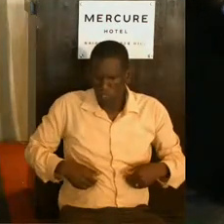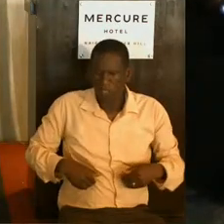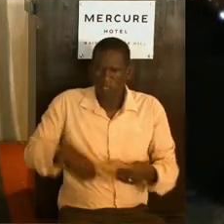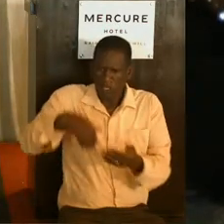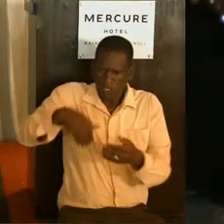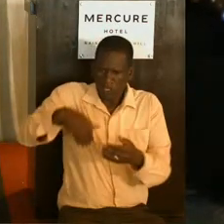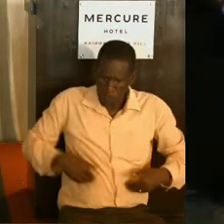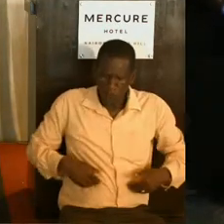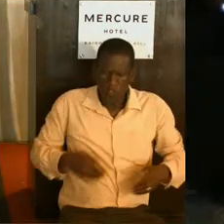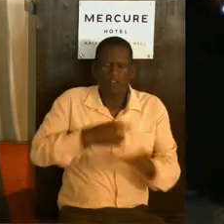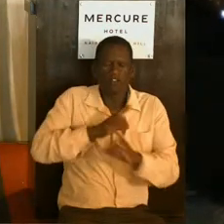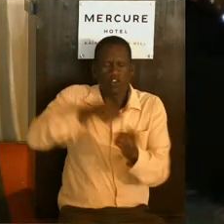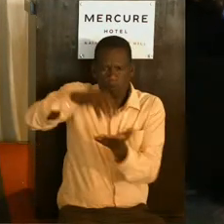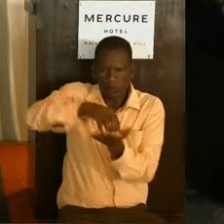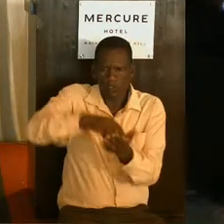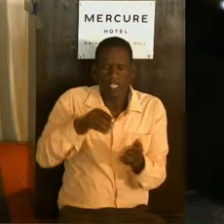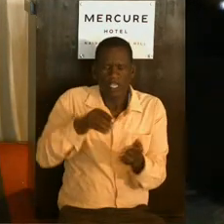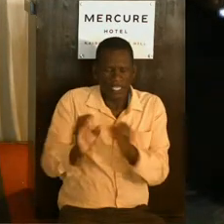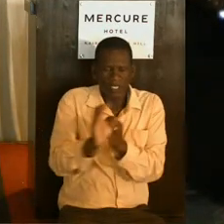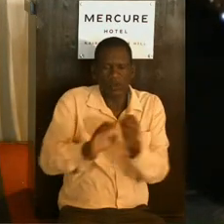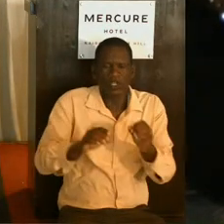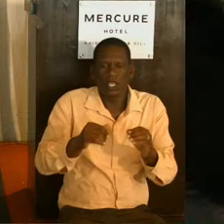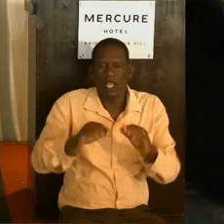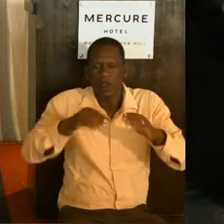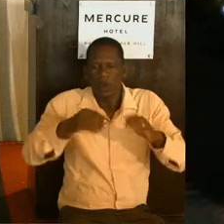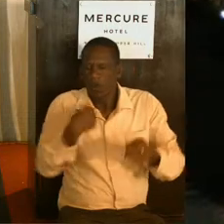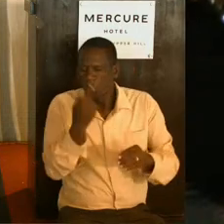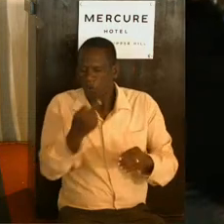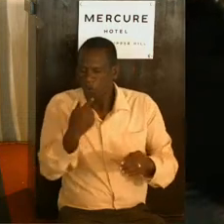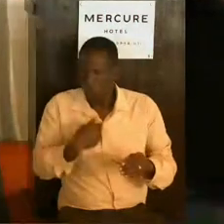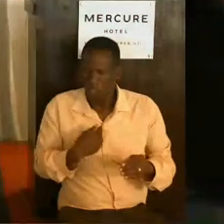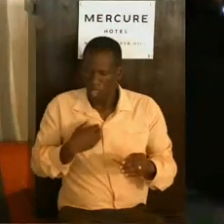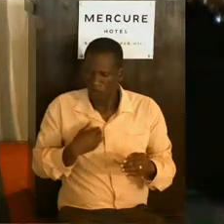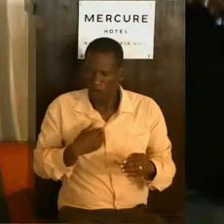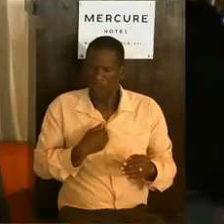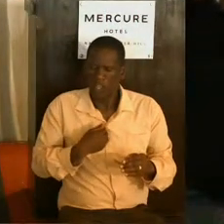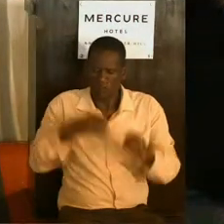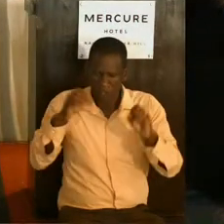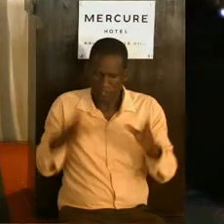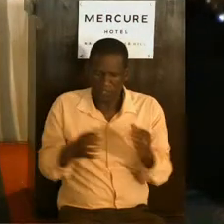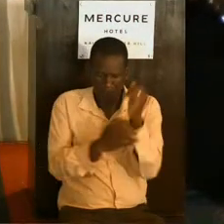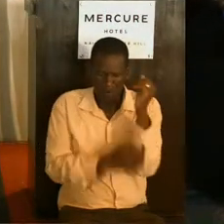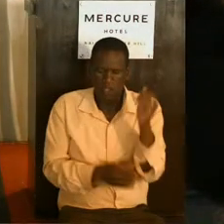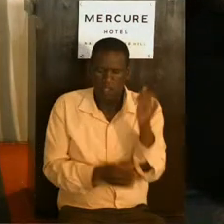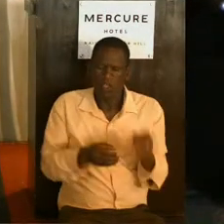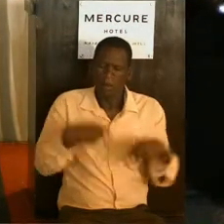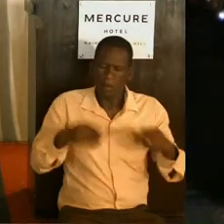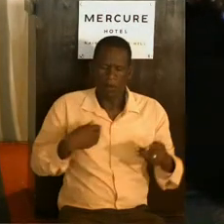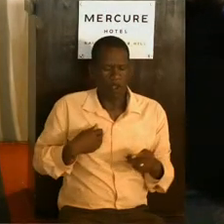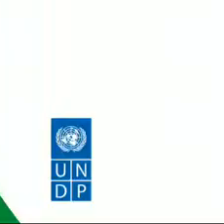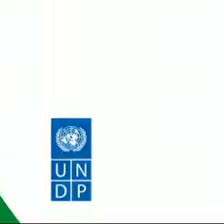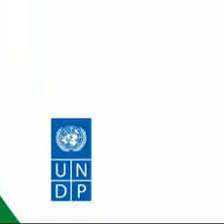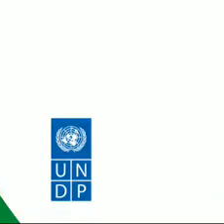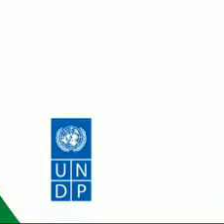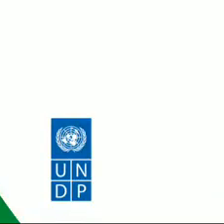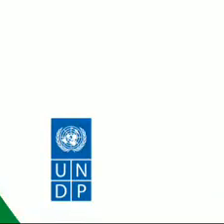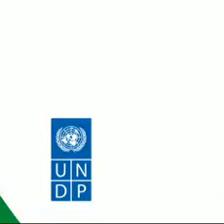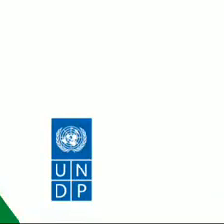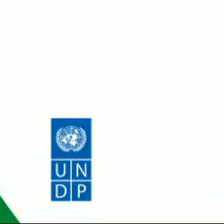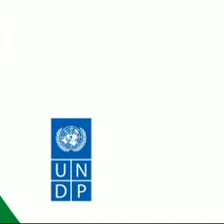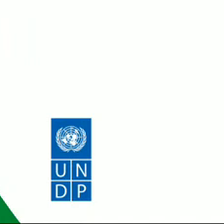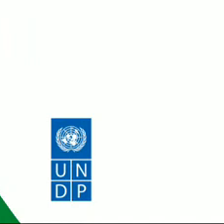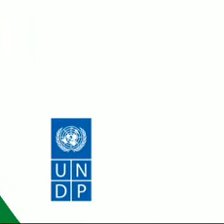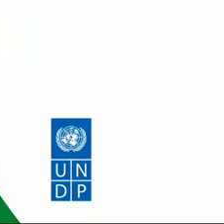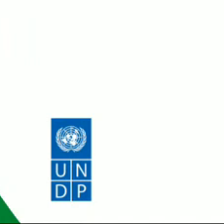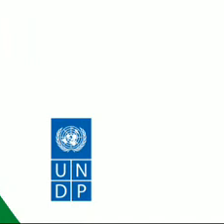but the youth have no stand it's a country of haves and have-nots people who have the notes have the note to take from the youth they'll pay